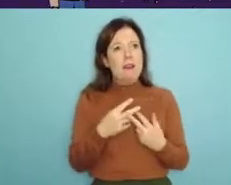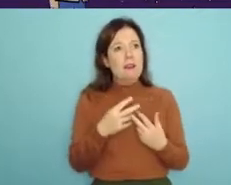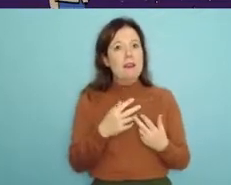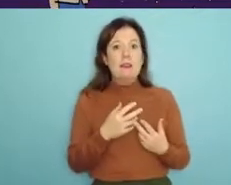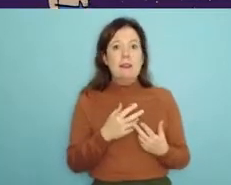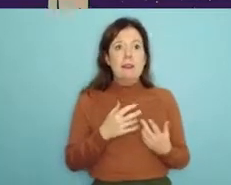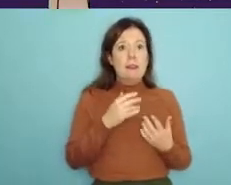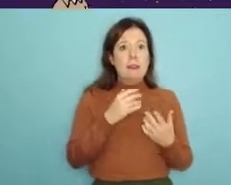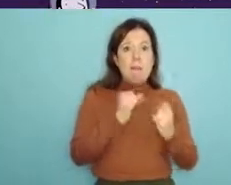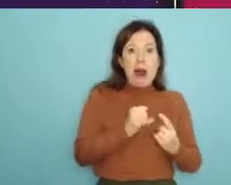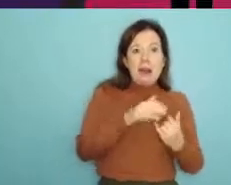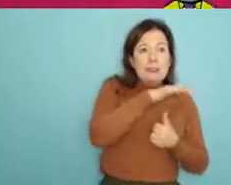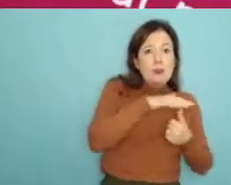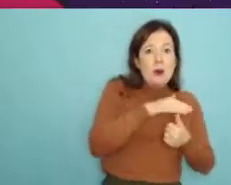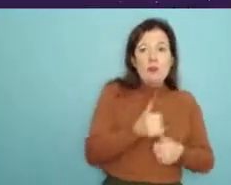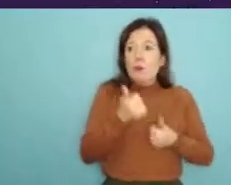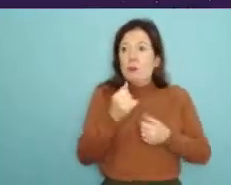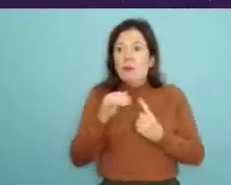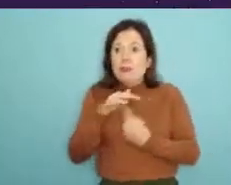in bad.